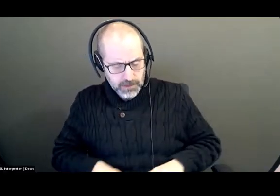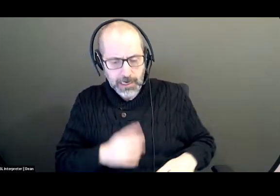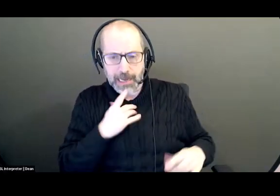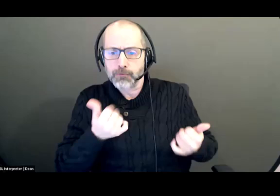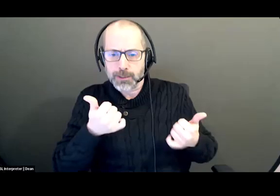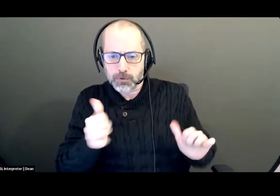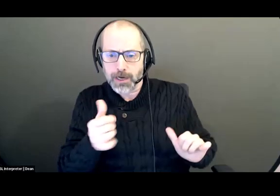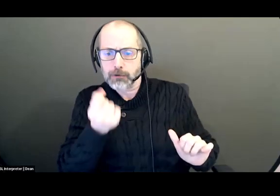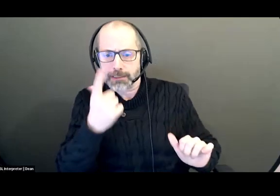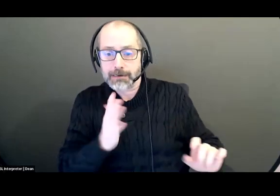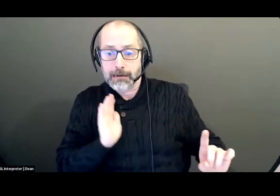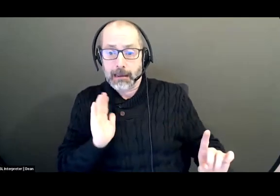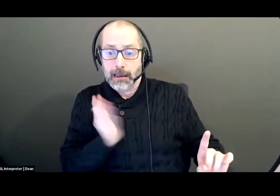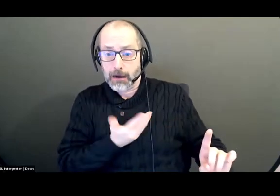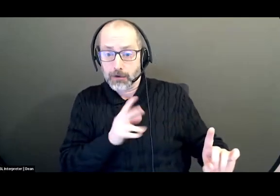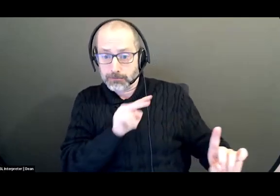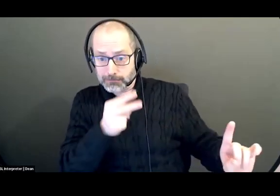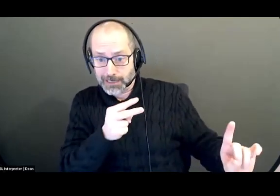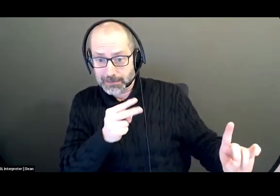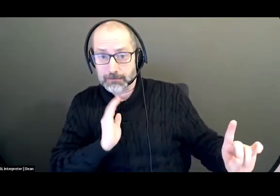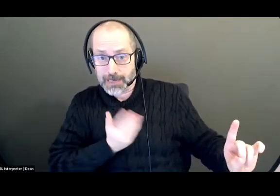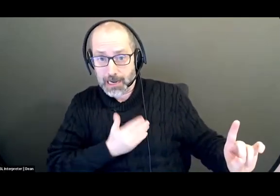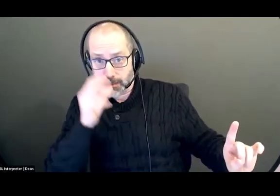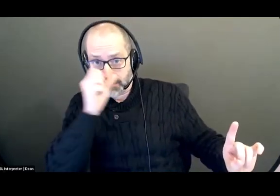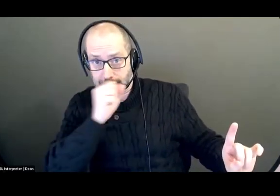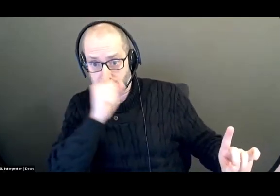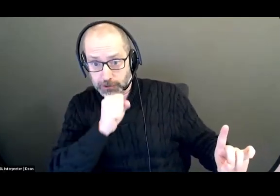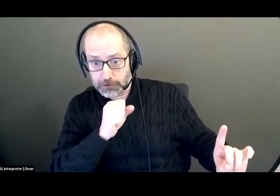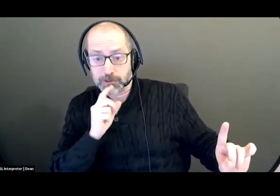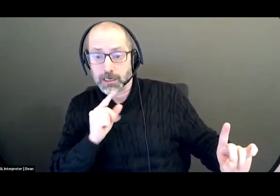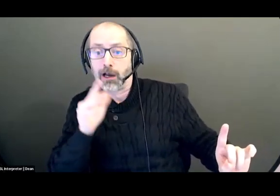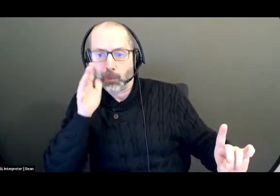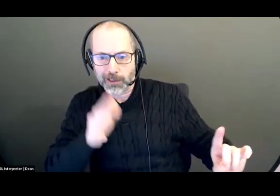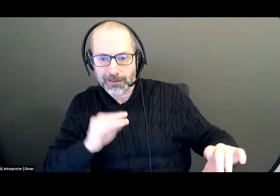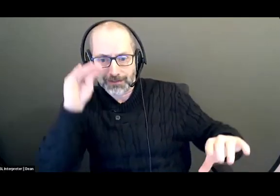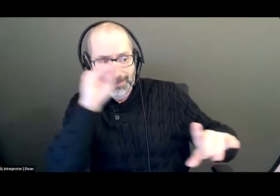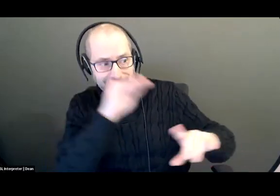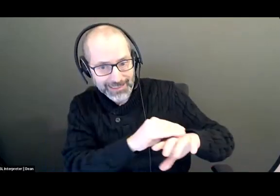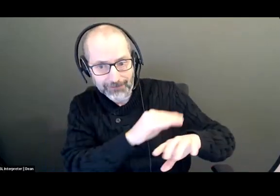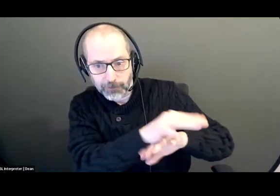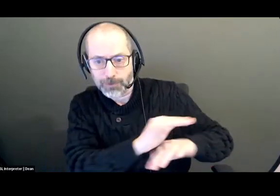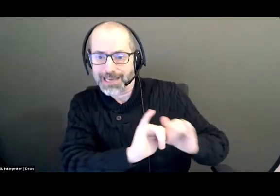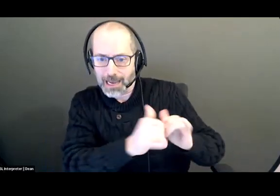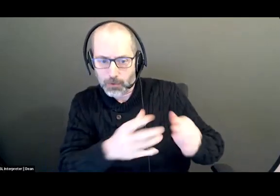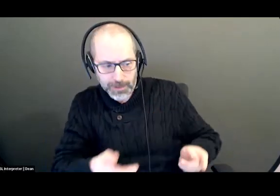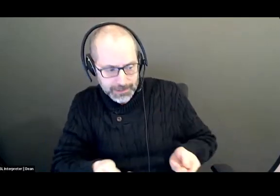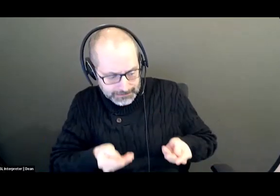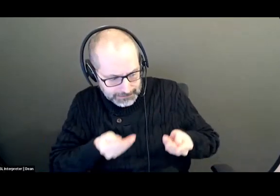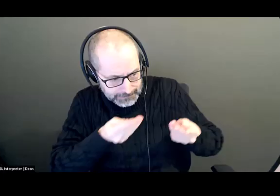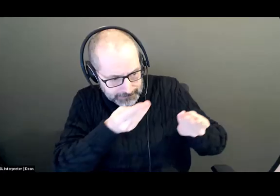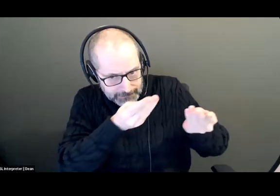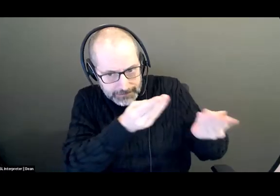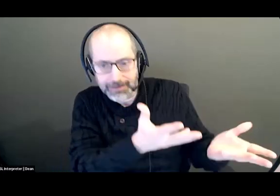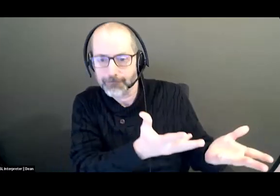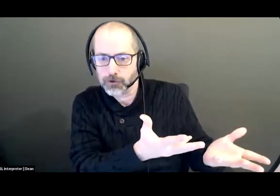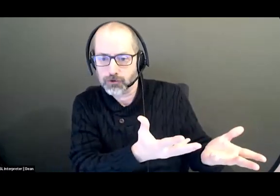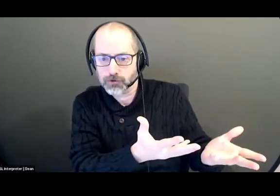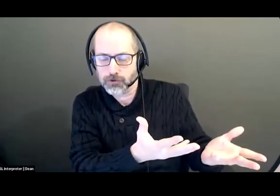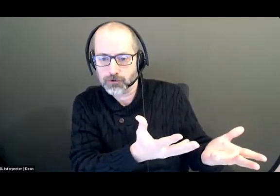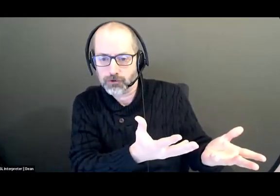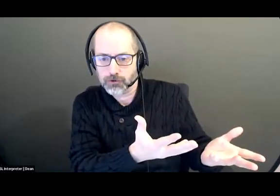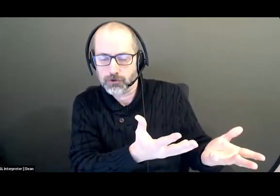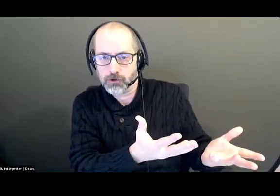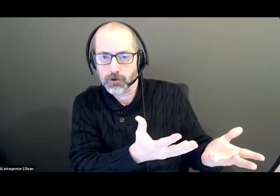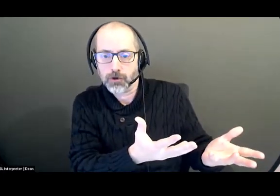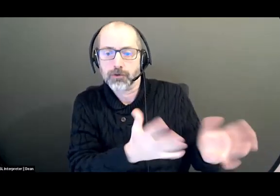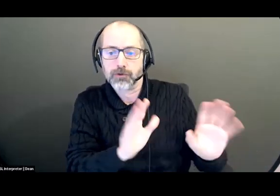own perspective and assumptions, but we really tried to understand how our own perspectives and assumptions